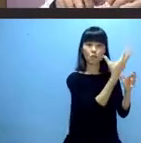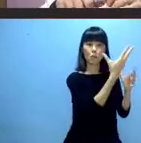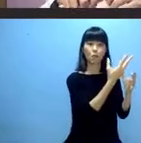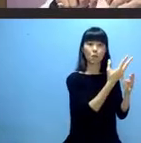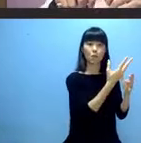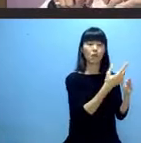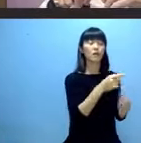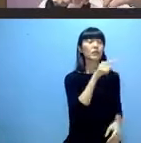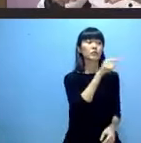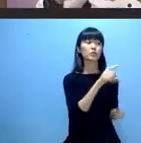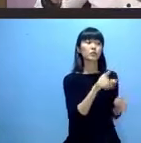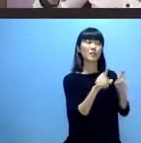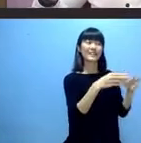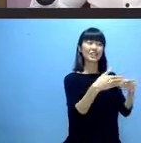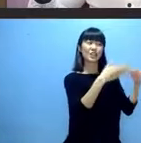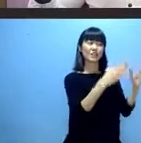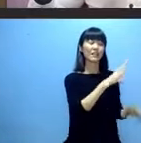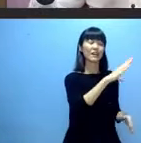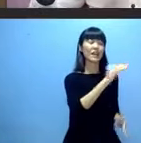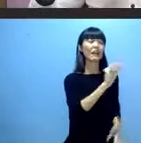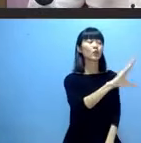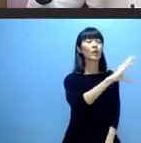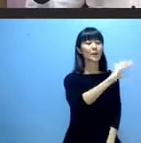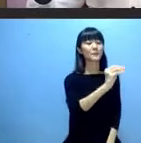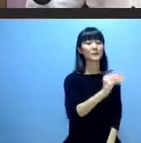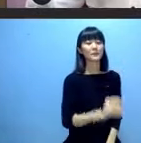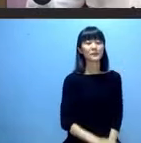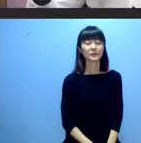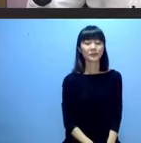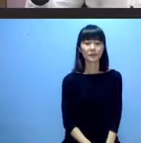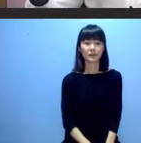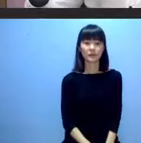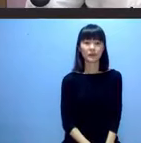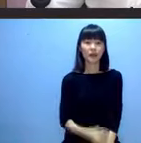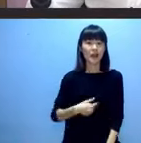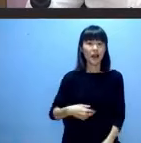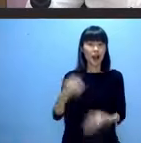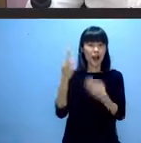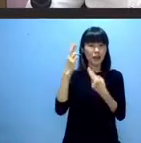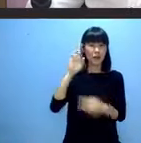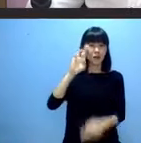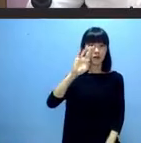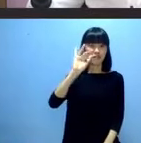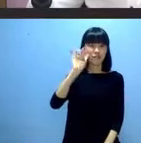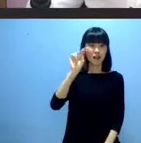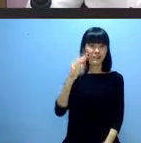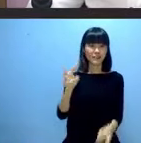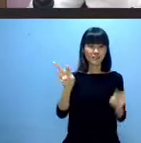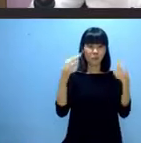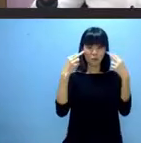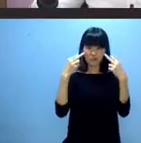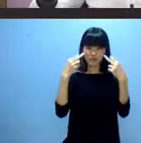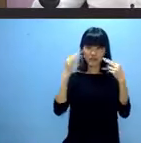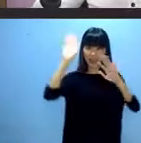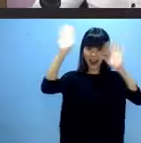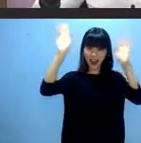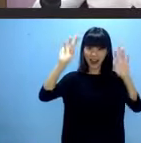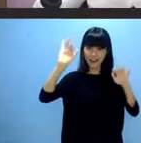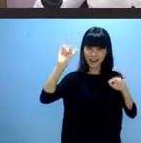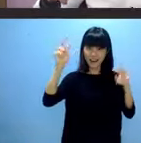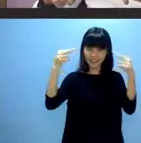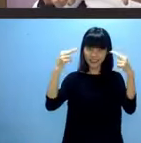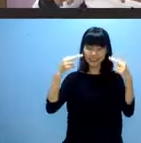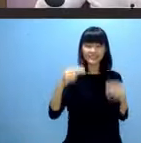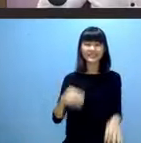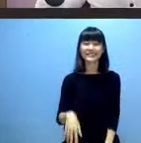and the organization. Now, talk to me about your... I hope Ryan is watching. Ryan, hi. I hope you're watching. Yes, you better be watching.